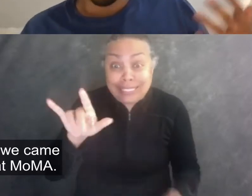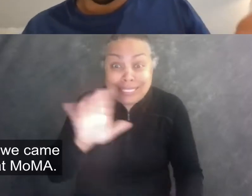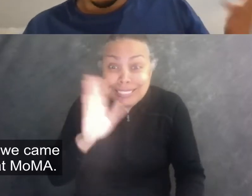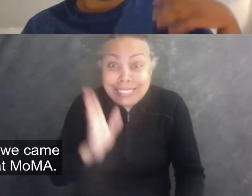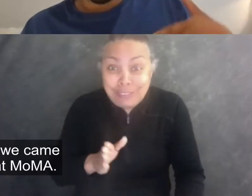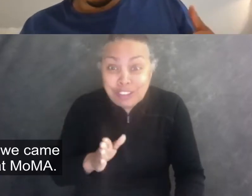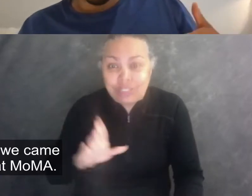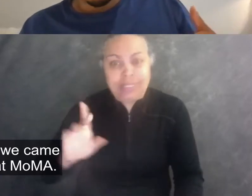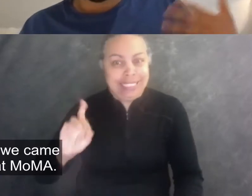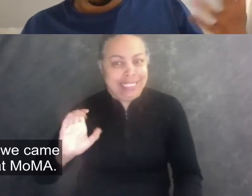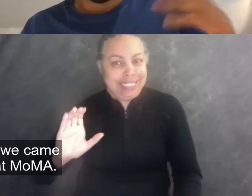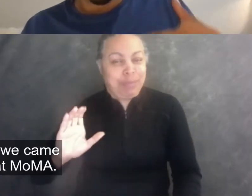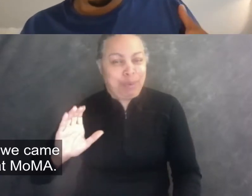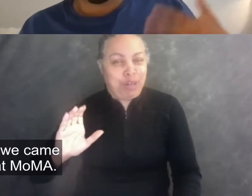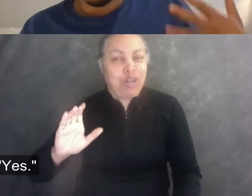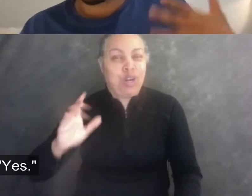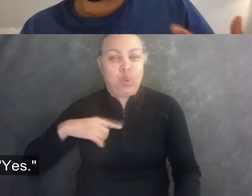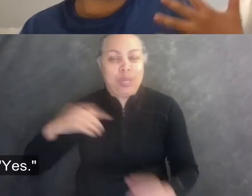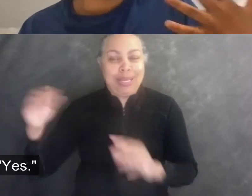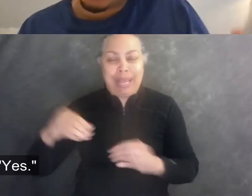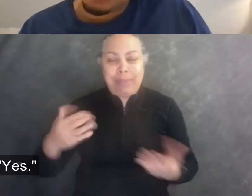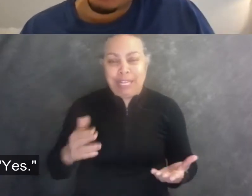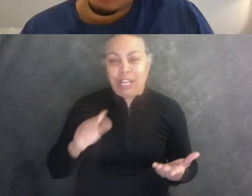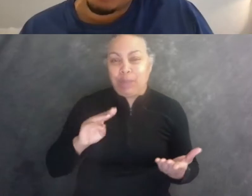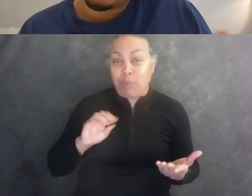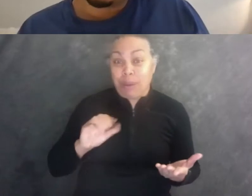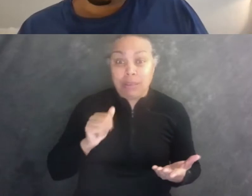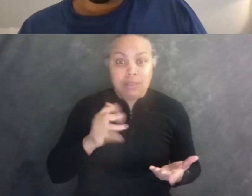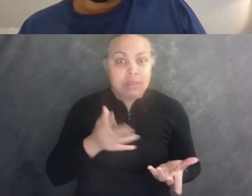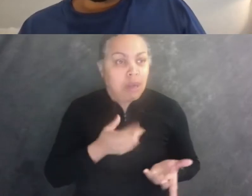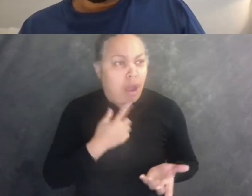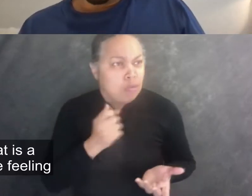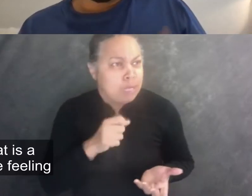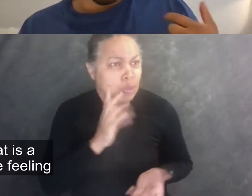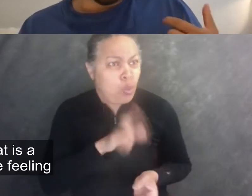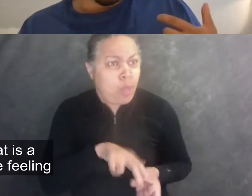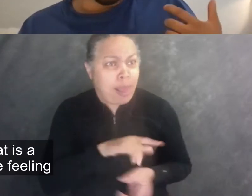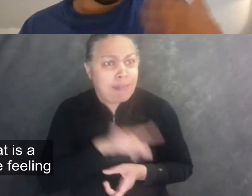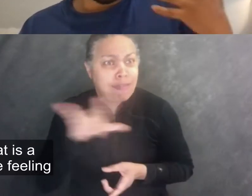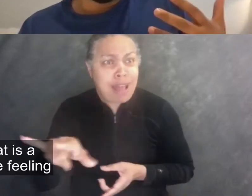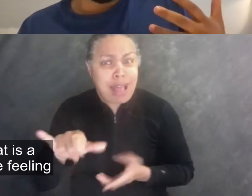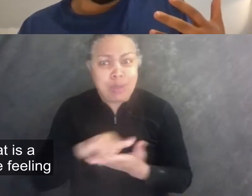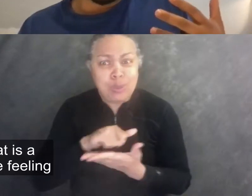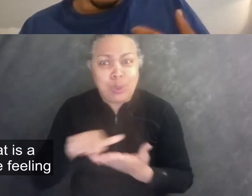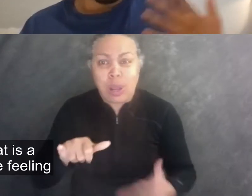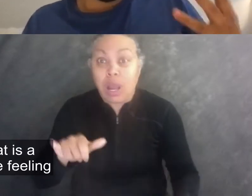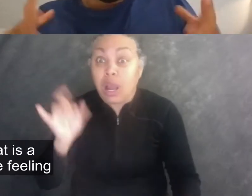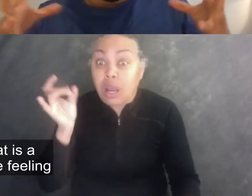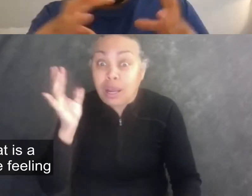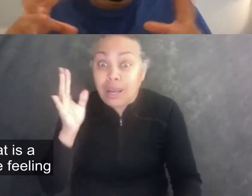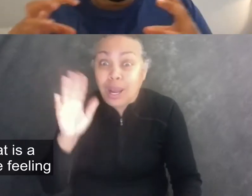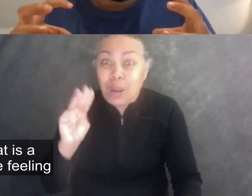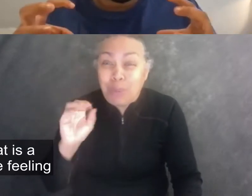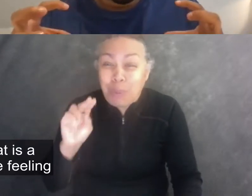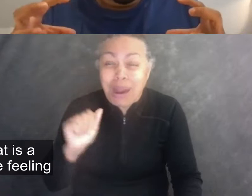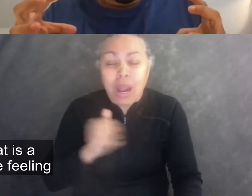December, we came to do installation at MoMA, and she said yes. And in that is a